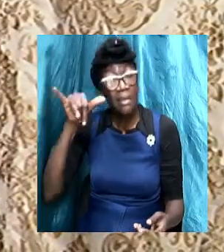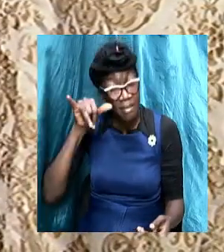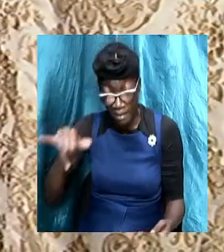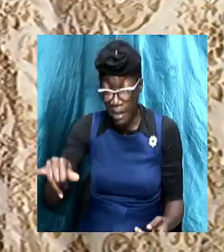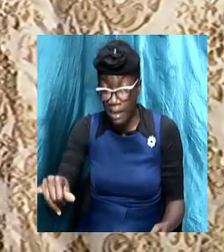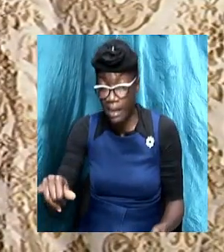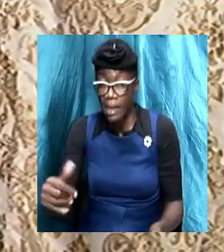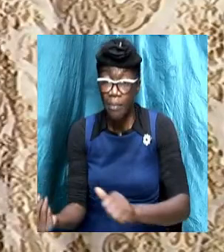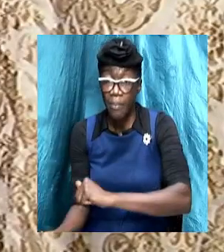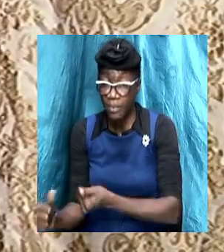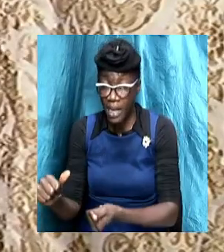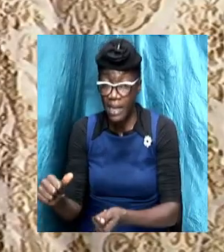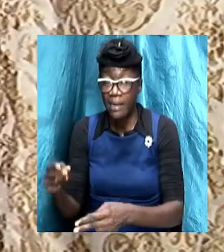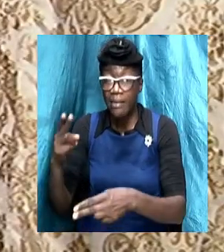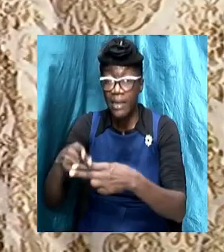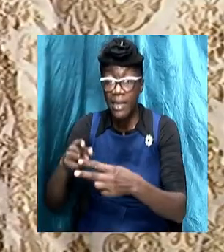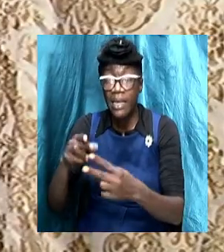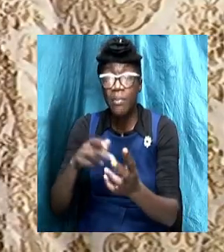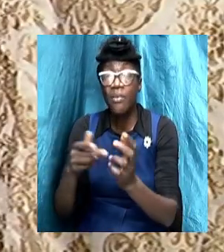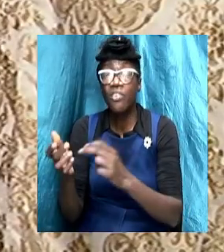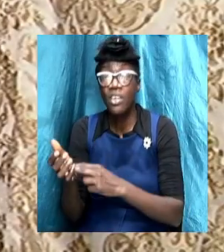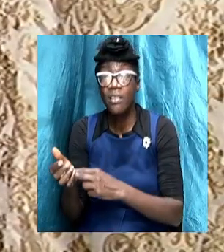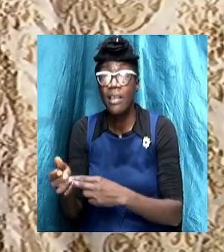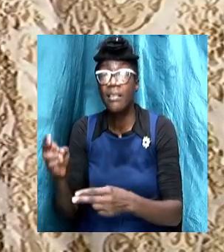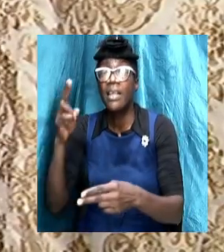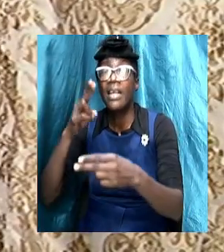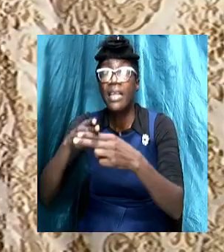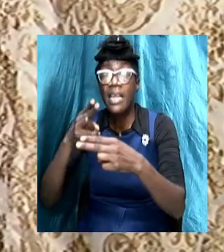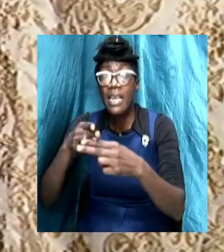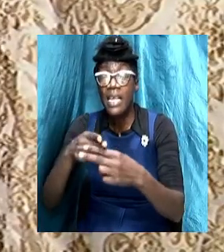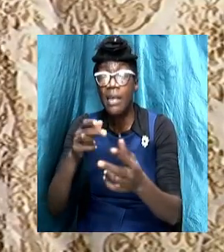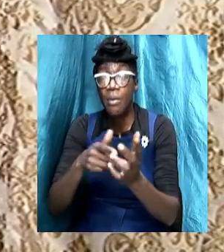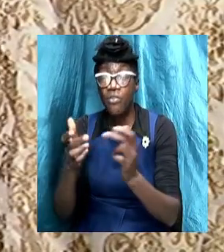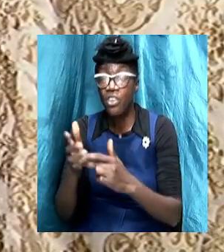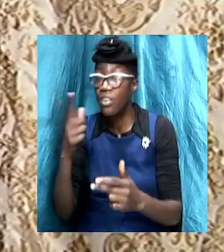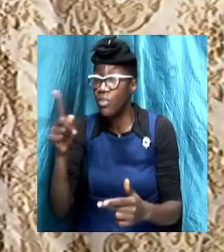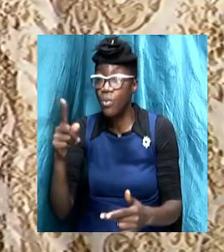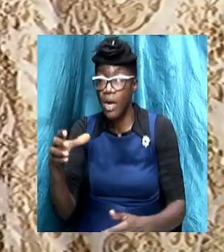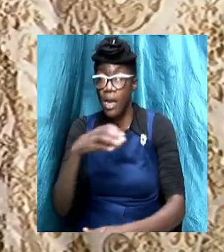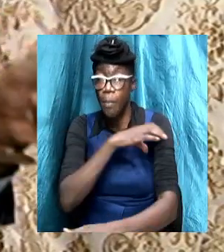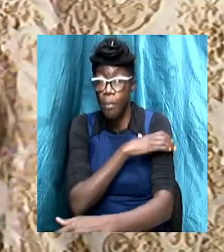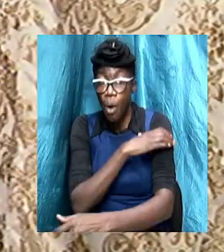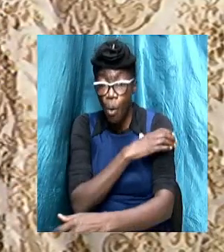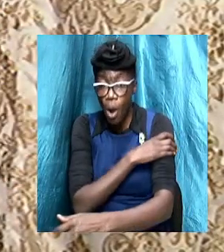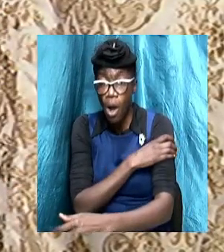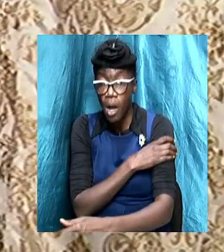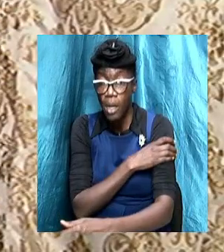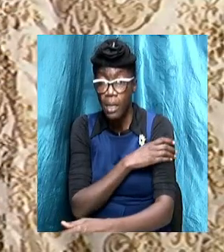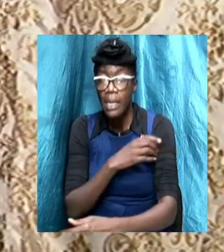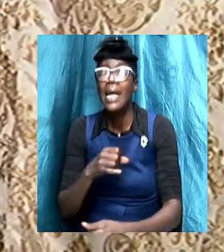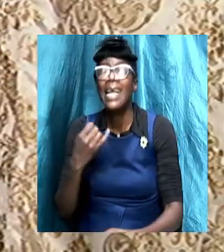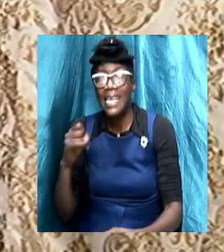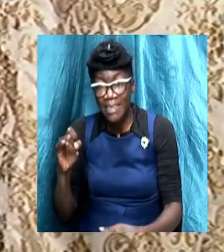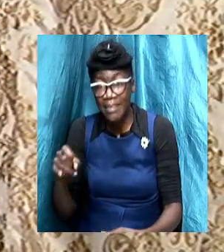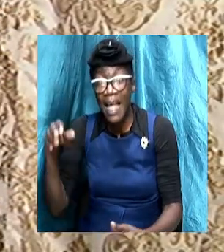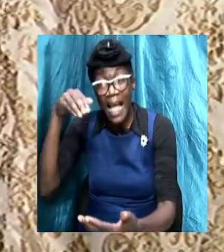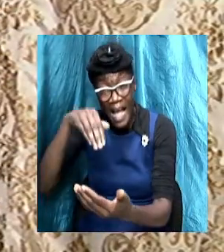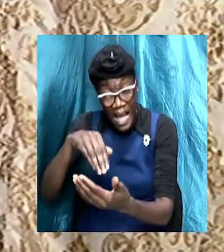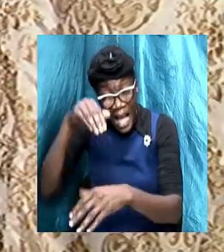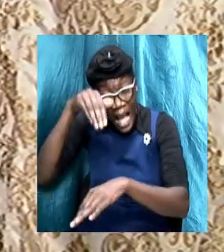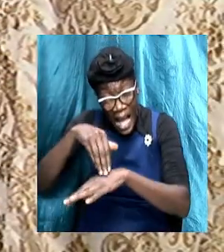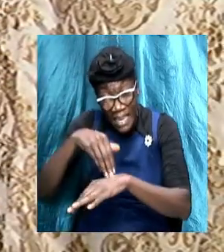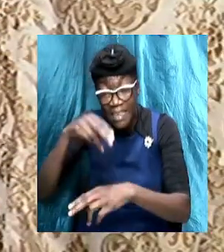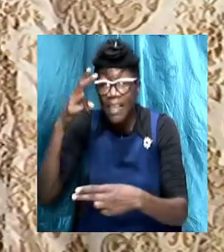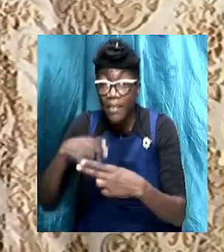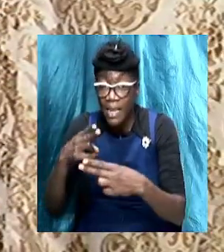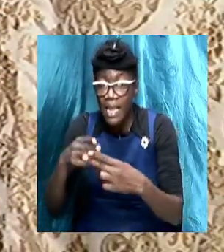it a particular way. Amen. The name of Jesus is where the power lies. At the name of Jesus, whatsoever you do in word or